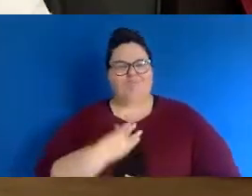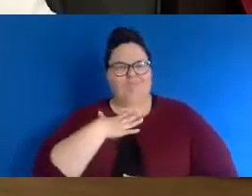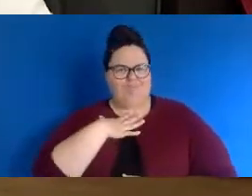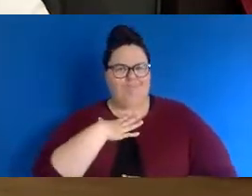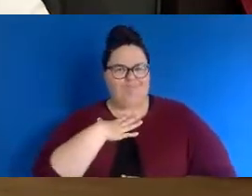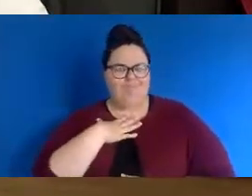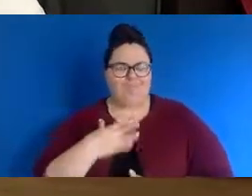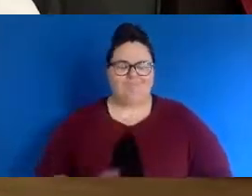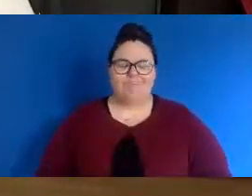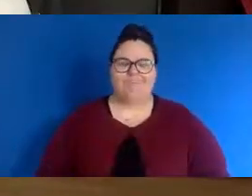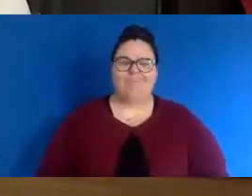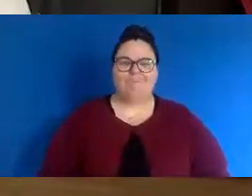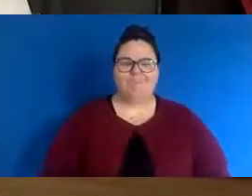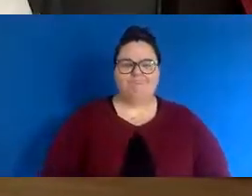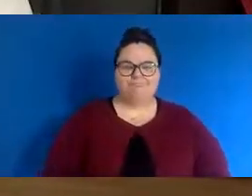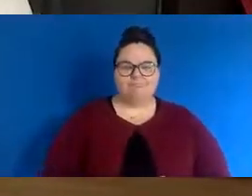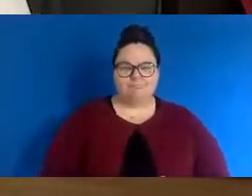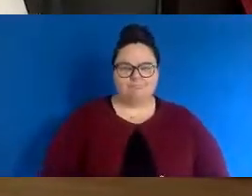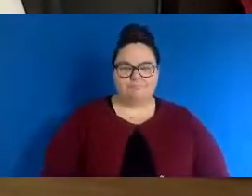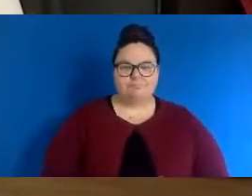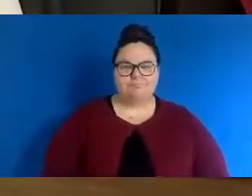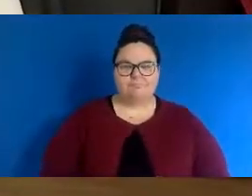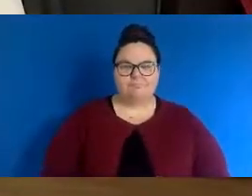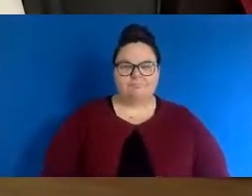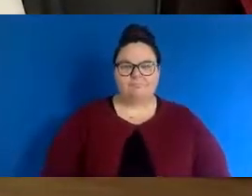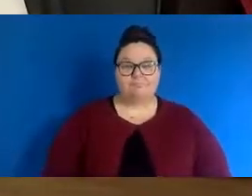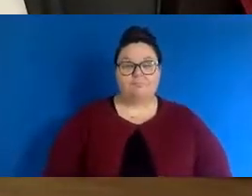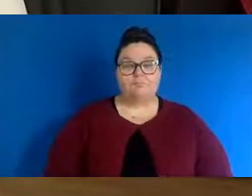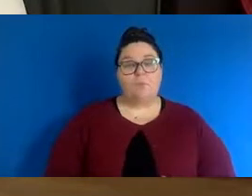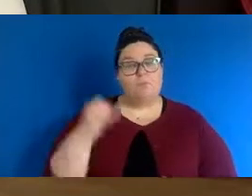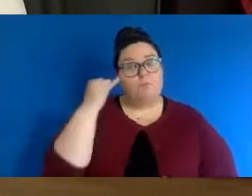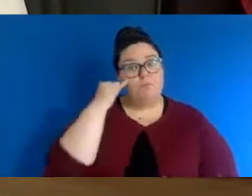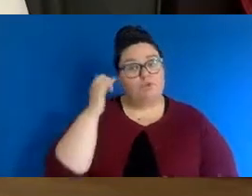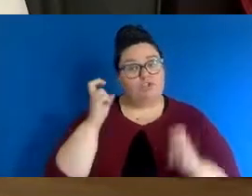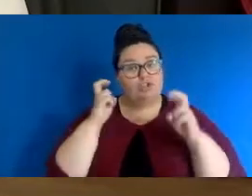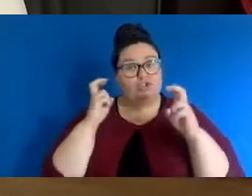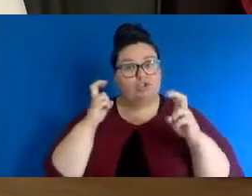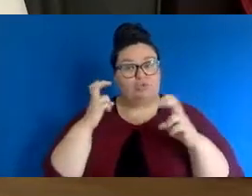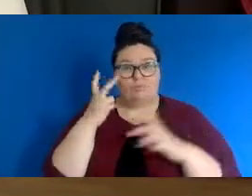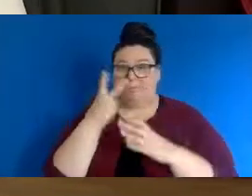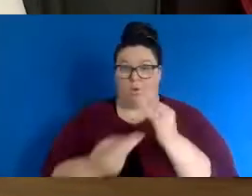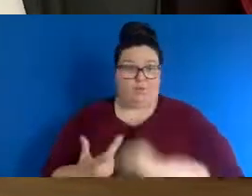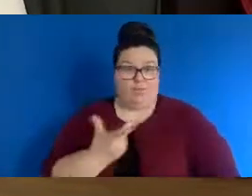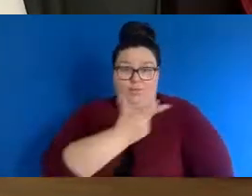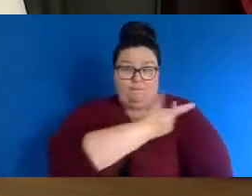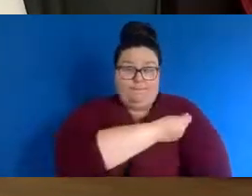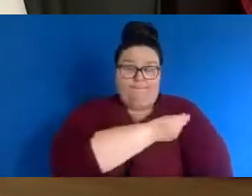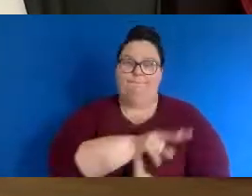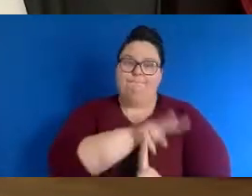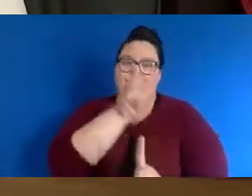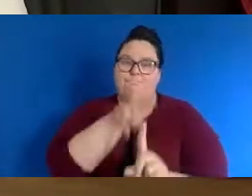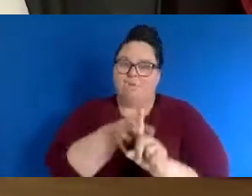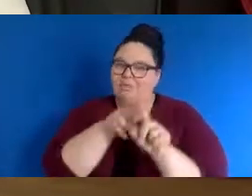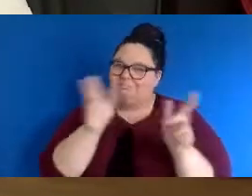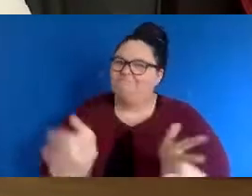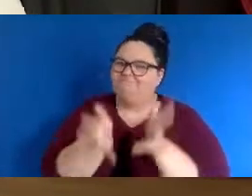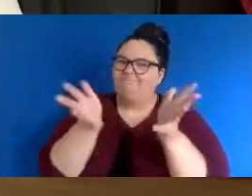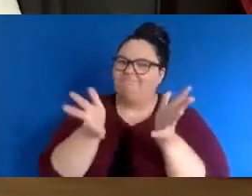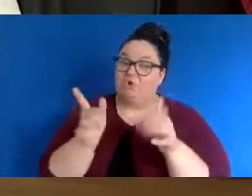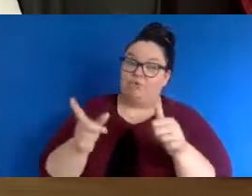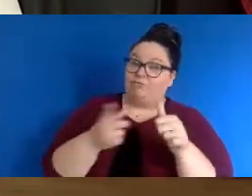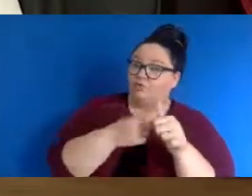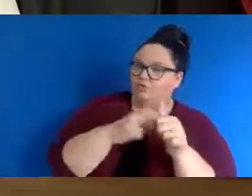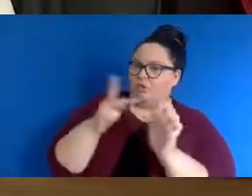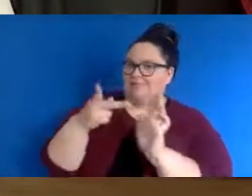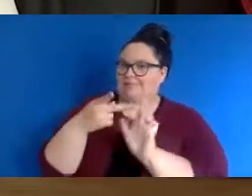when they go to these facilities to get their vaccines. If you are not yet fully vaccinated, I encourage you to book an appointment for your first or second dose as